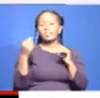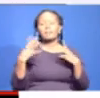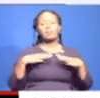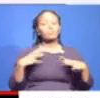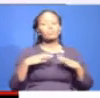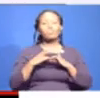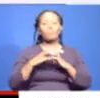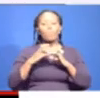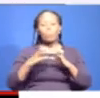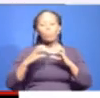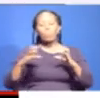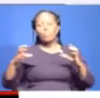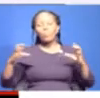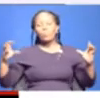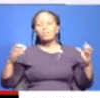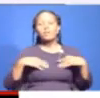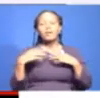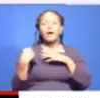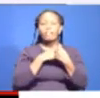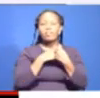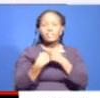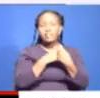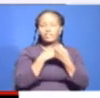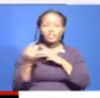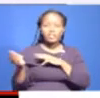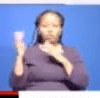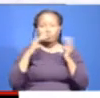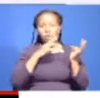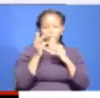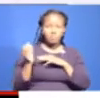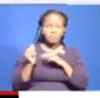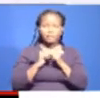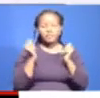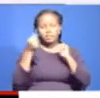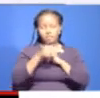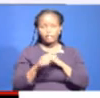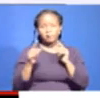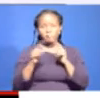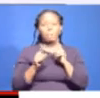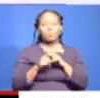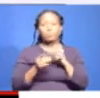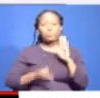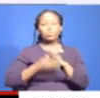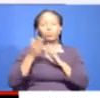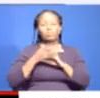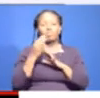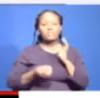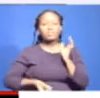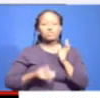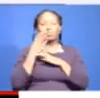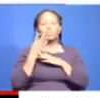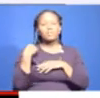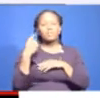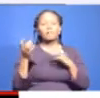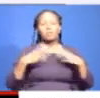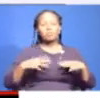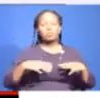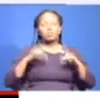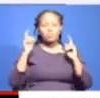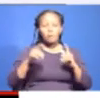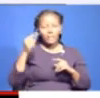With the challenges of climate change and the fast-growing population, we have to really think about our future as a